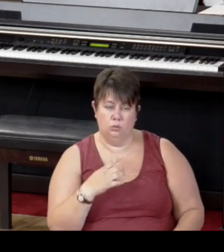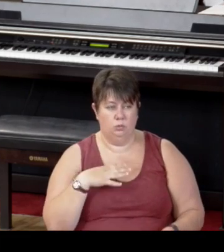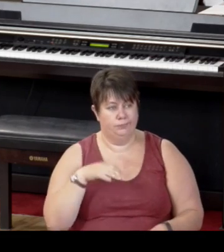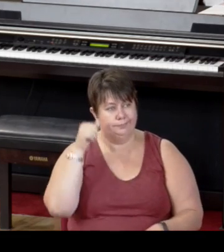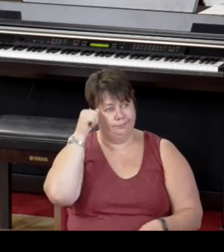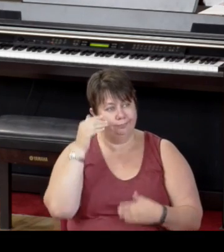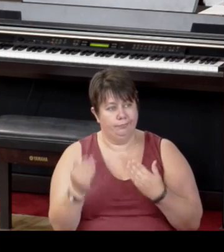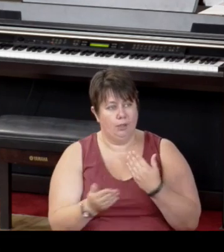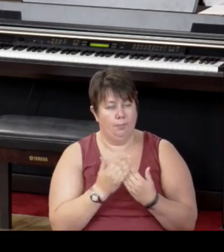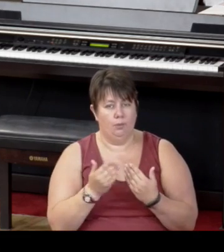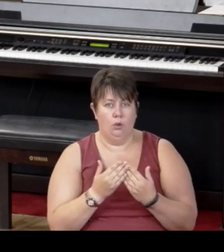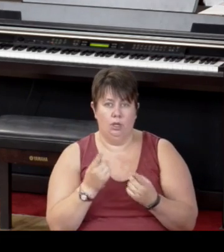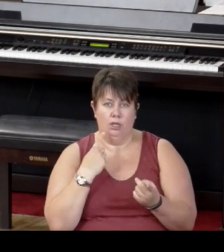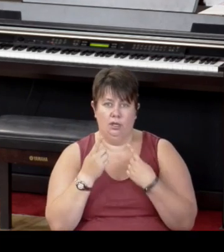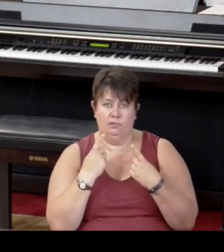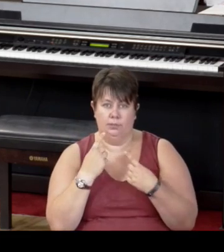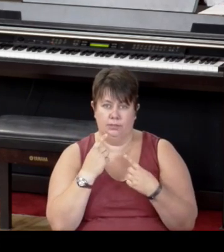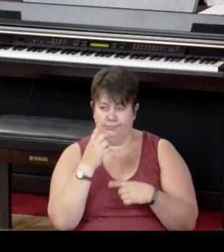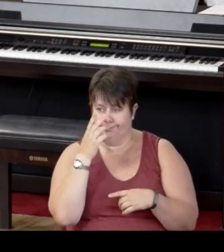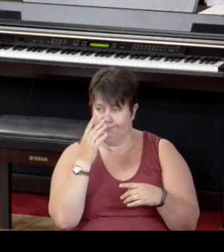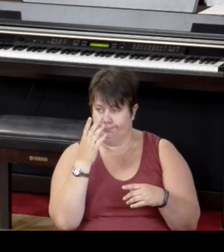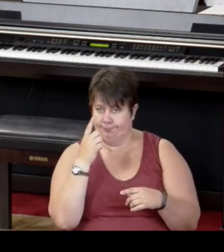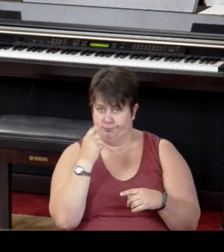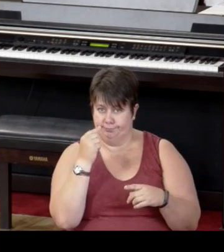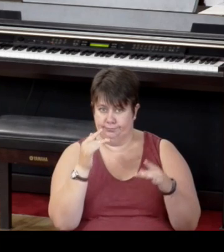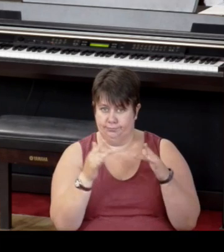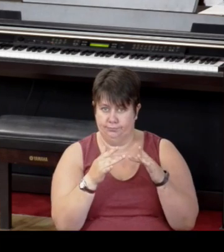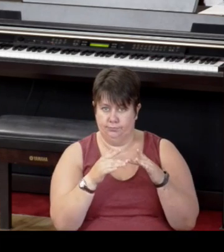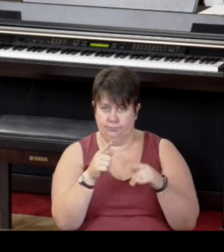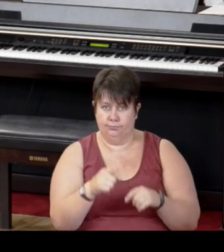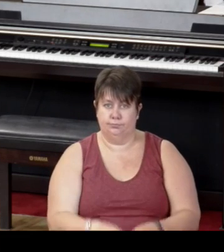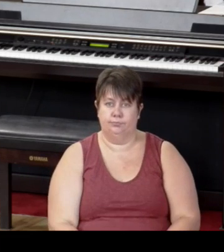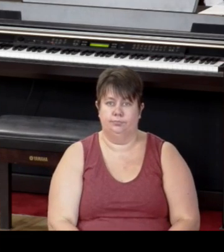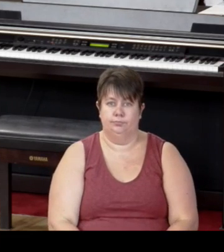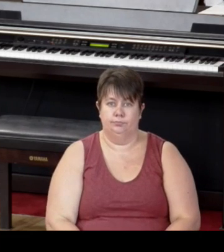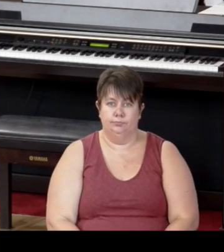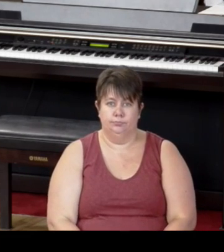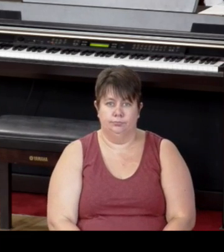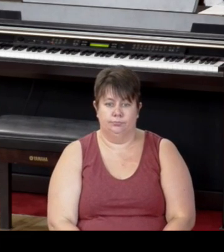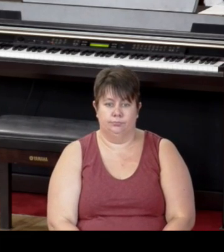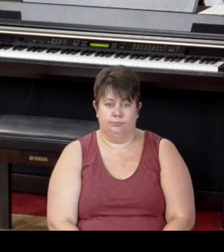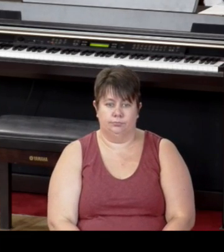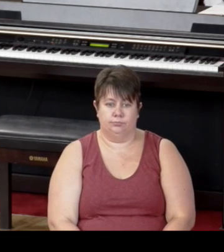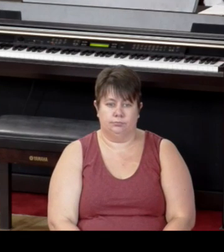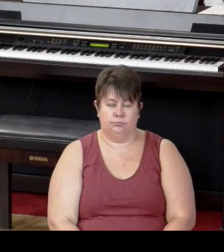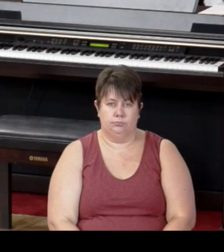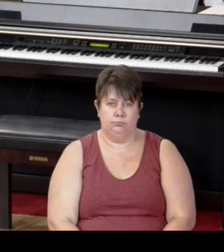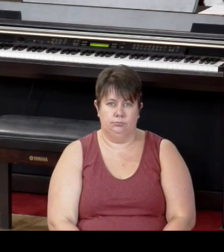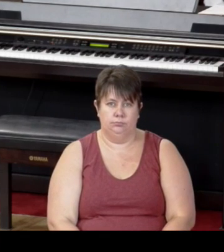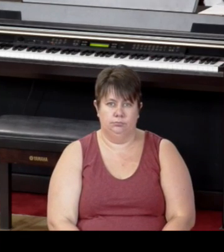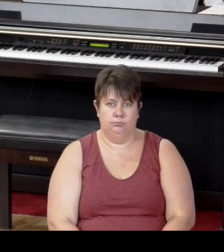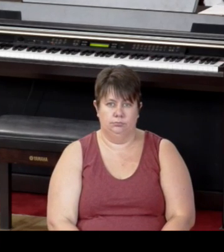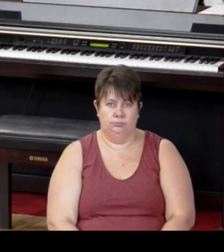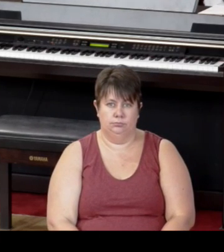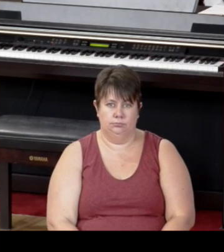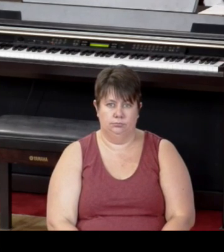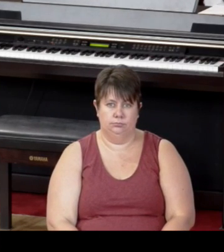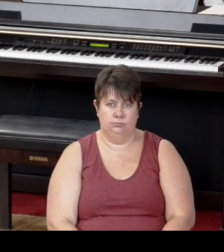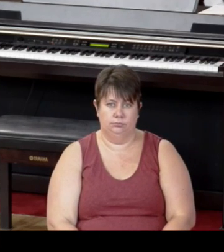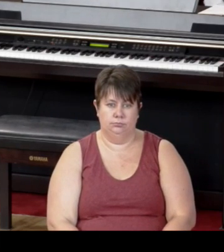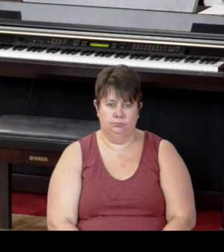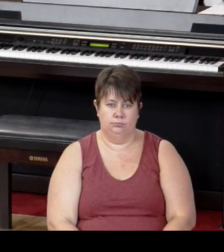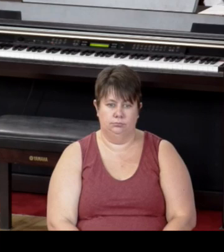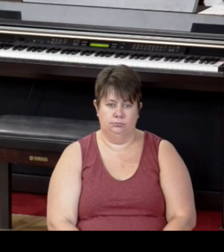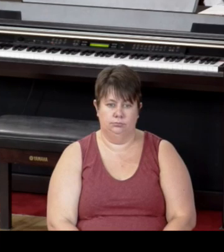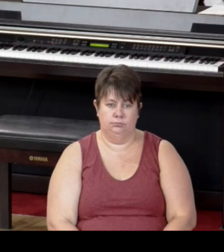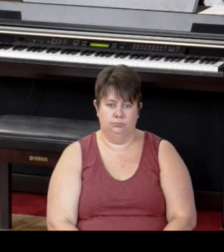more or would like to help, then Jean, I'm sure, would be happy to answer your questions and to tell you a bit more about that. So please